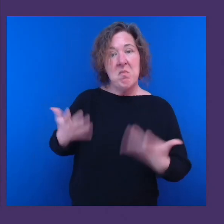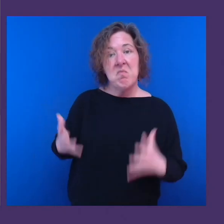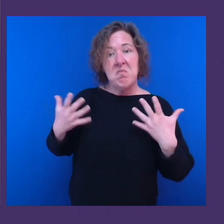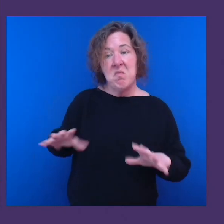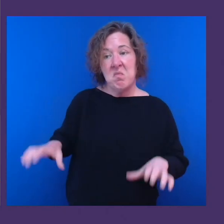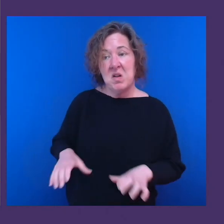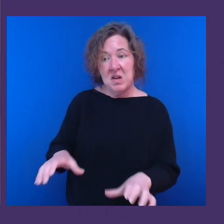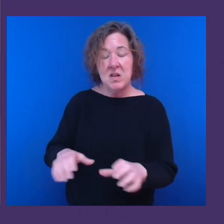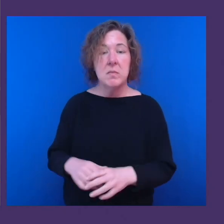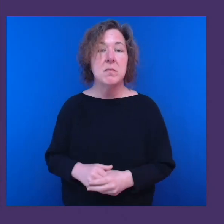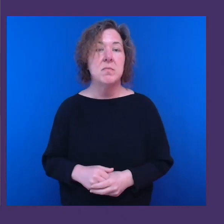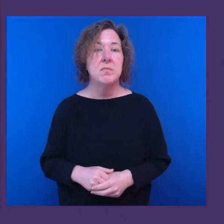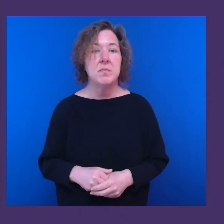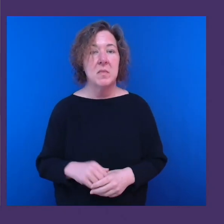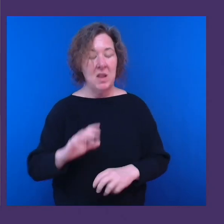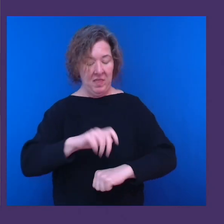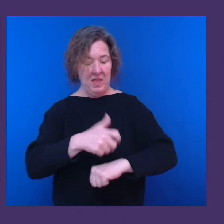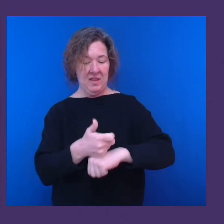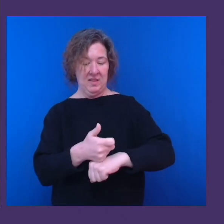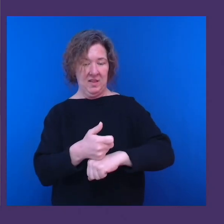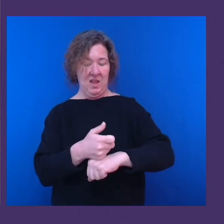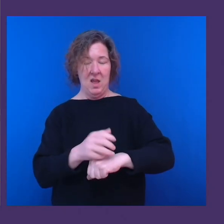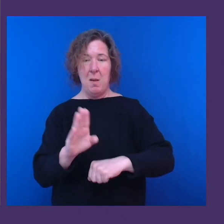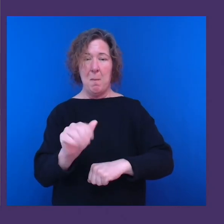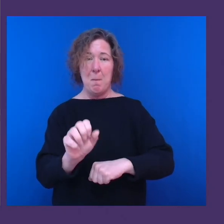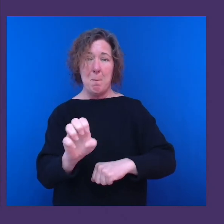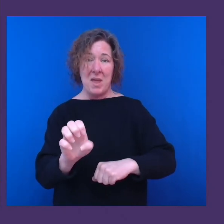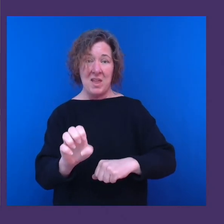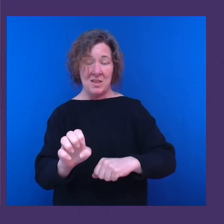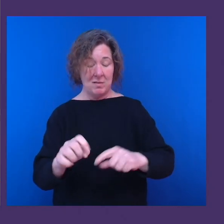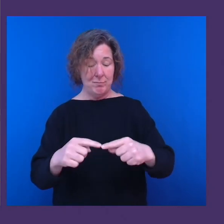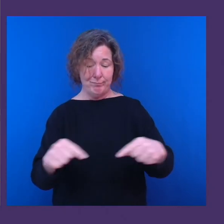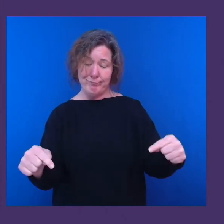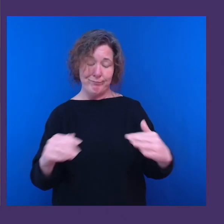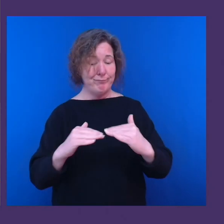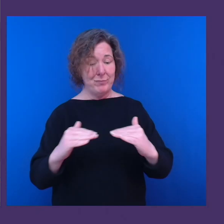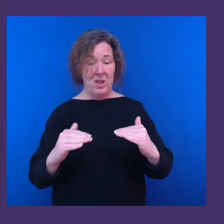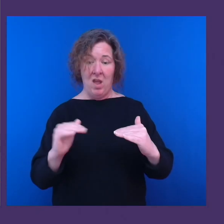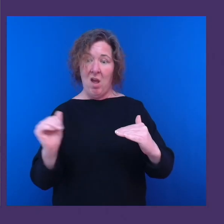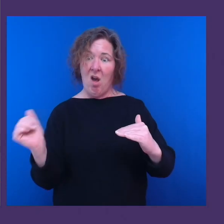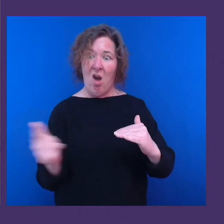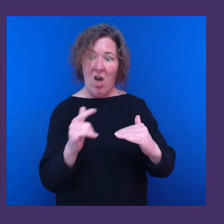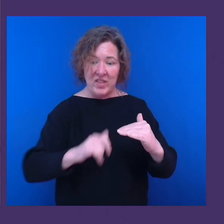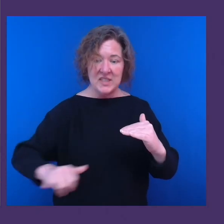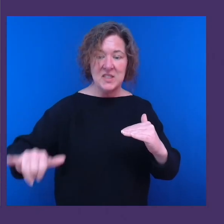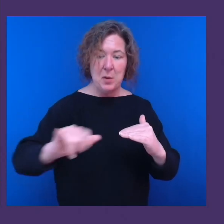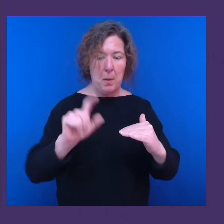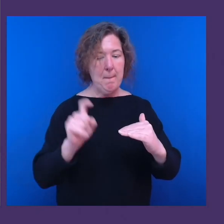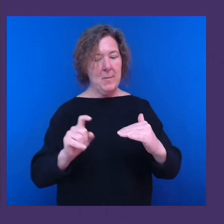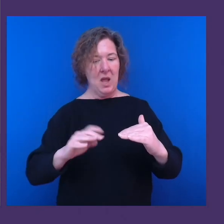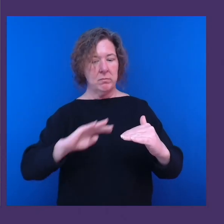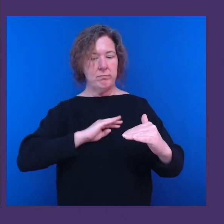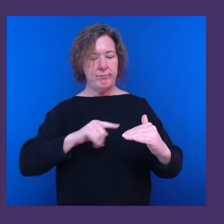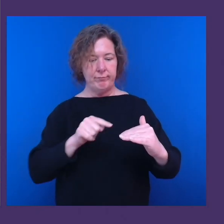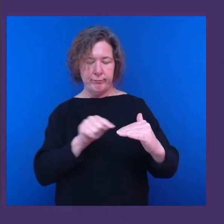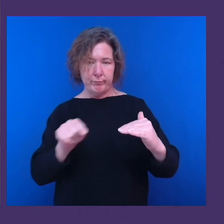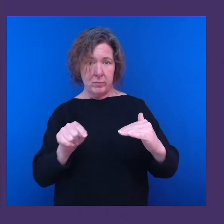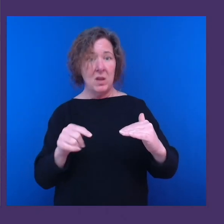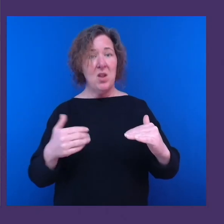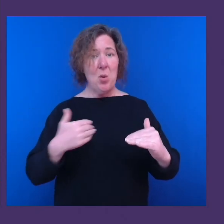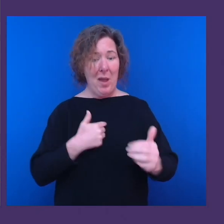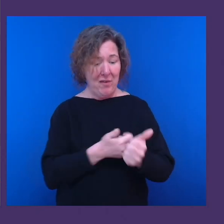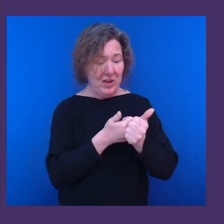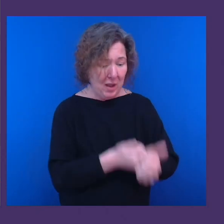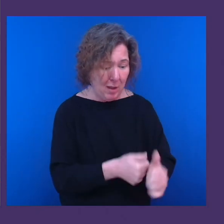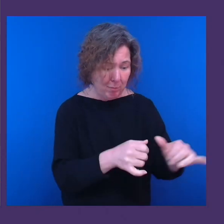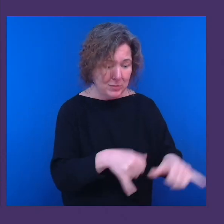just set a baseline for what are the standards that they want all of their product teams to do. So you obviously have your compliance standard, which